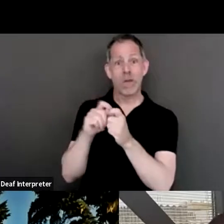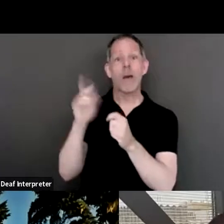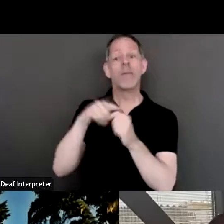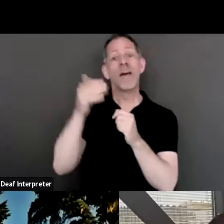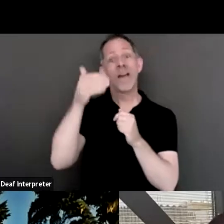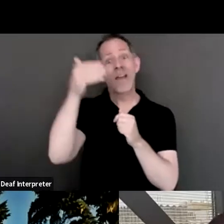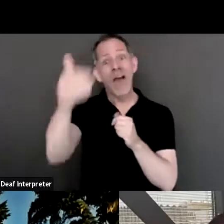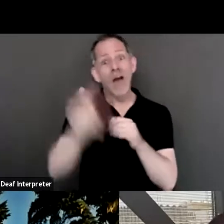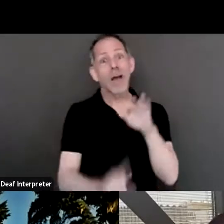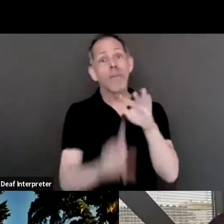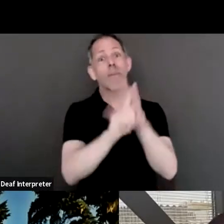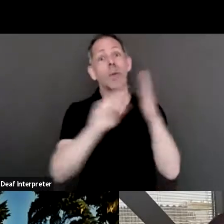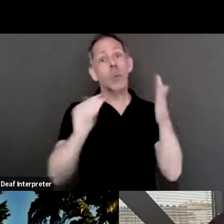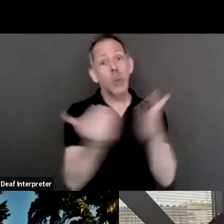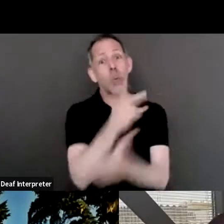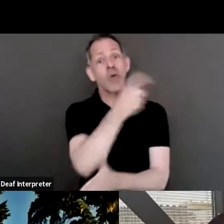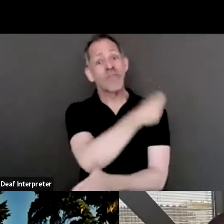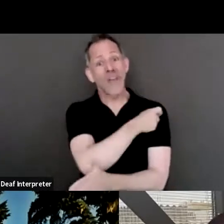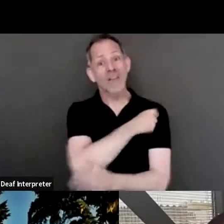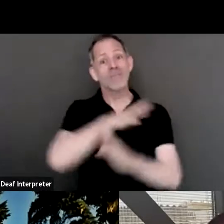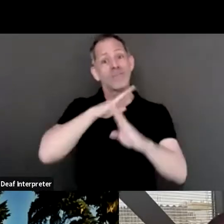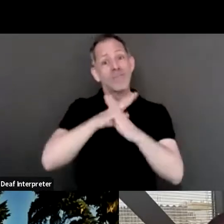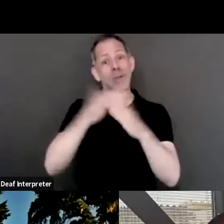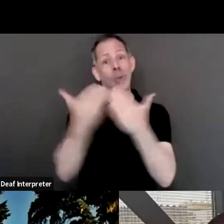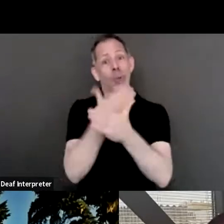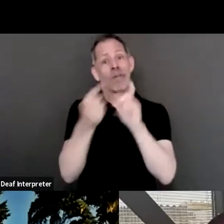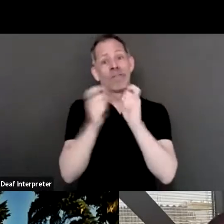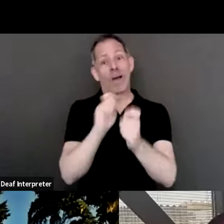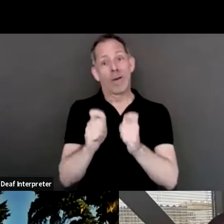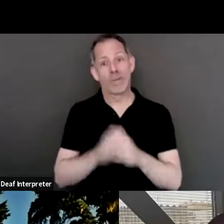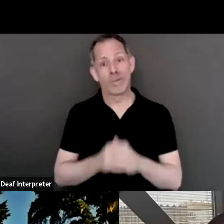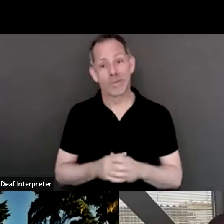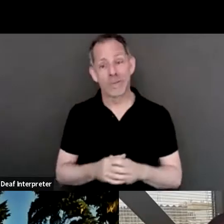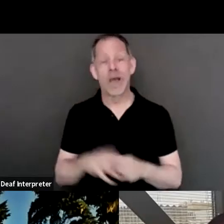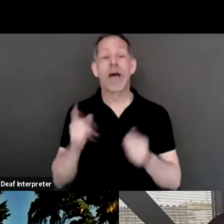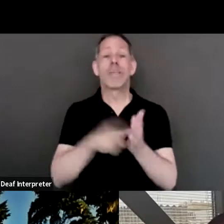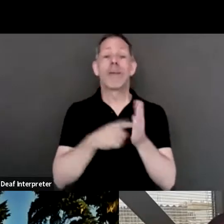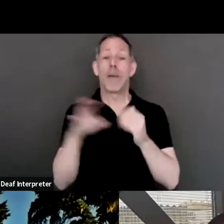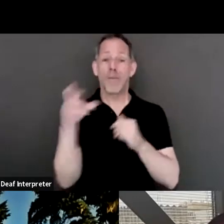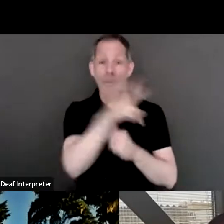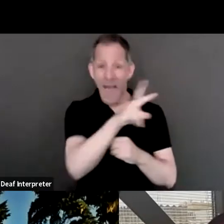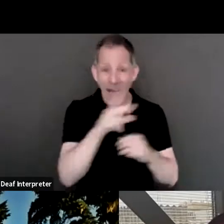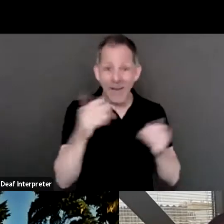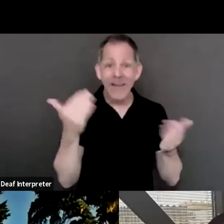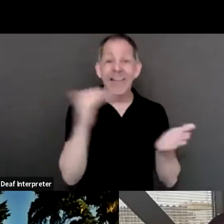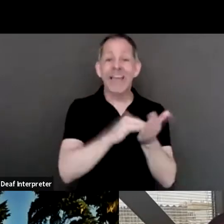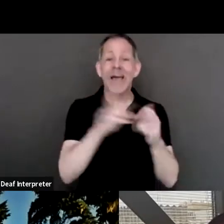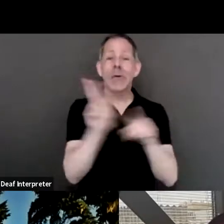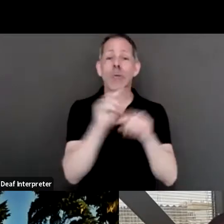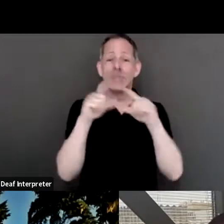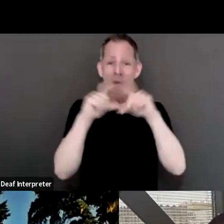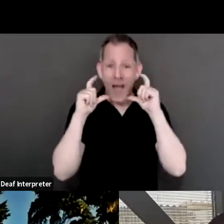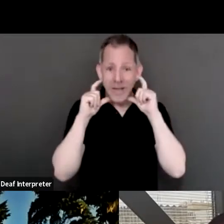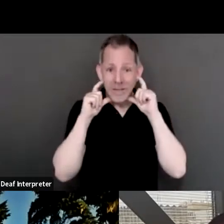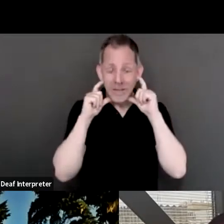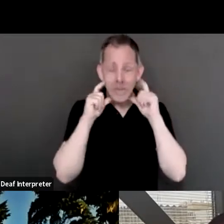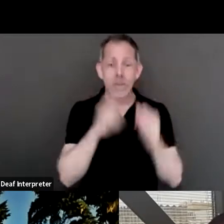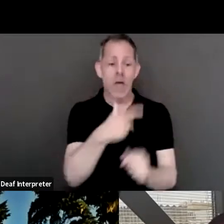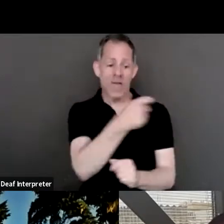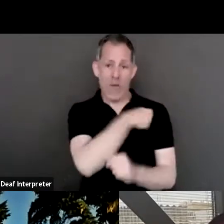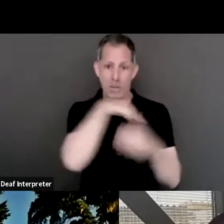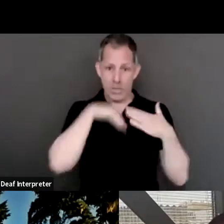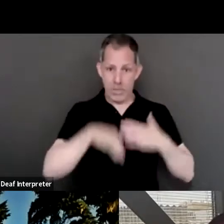you know, adding mask wearing by folks who are already immune, certainly everyone's free to do that. And if because of